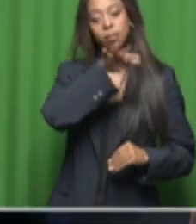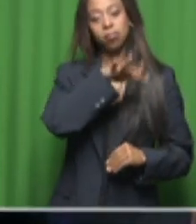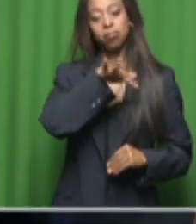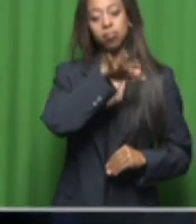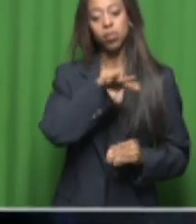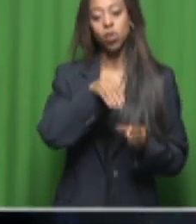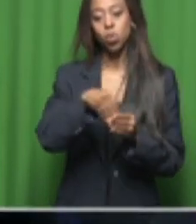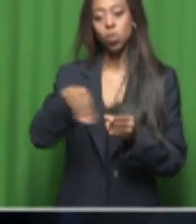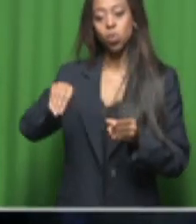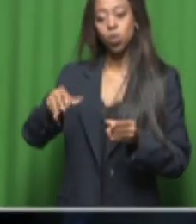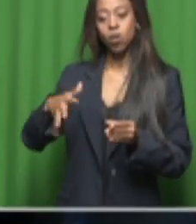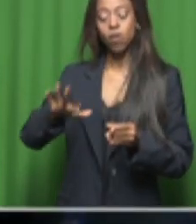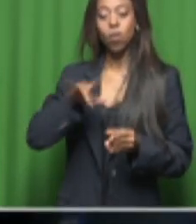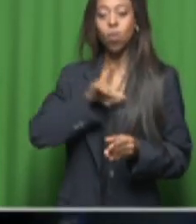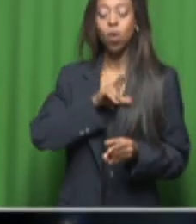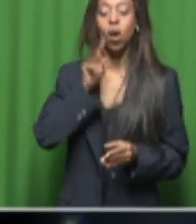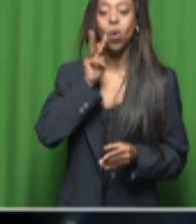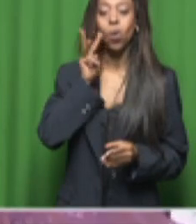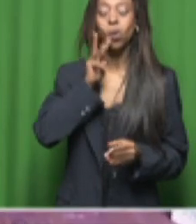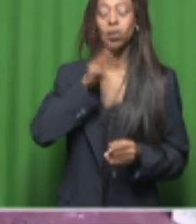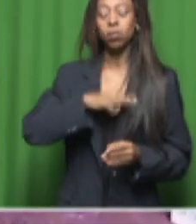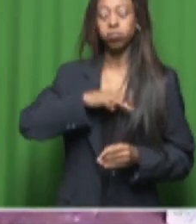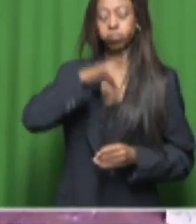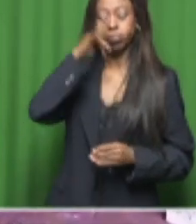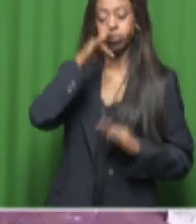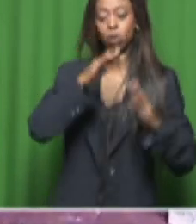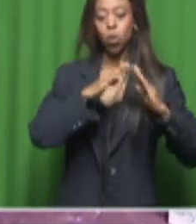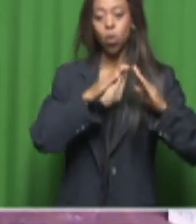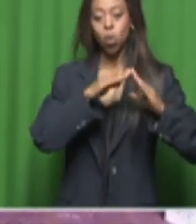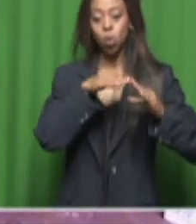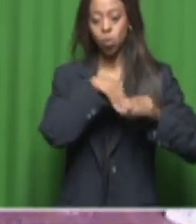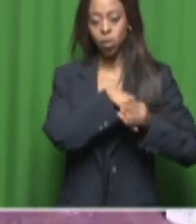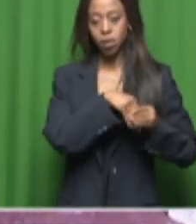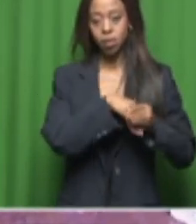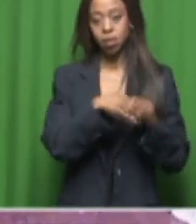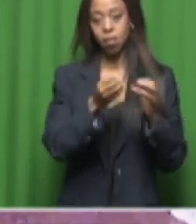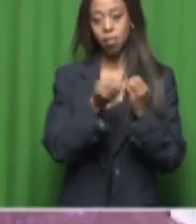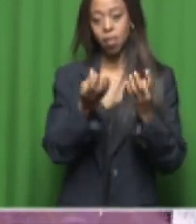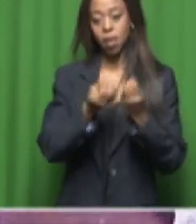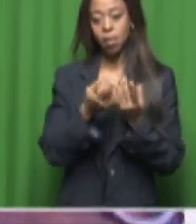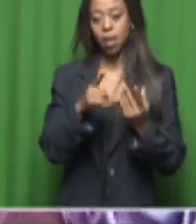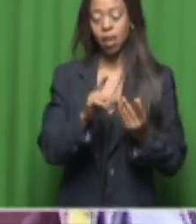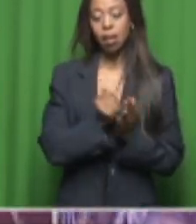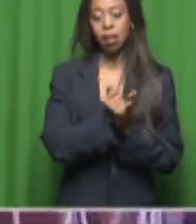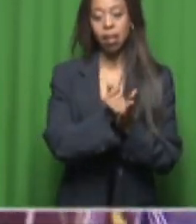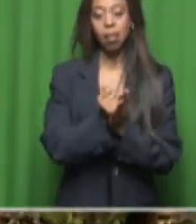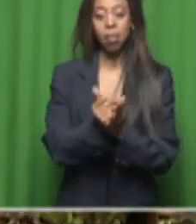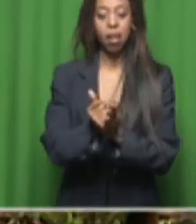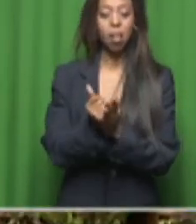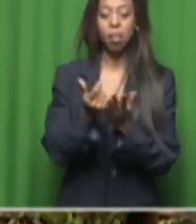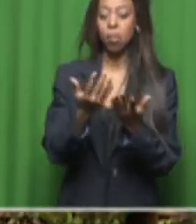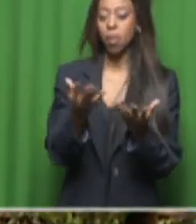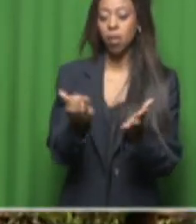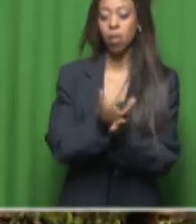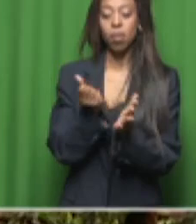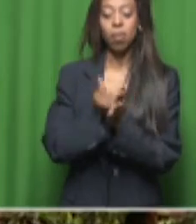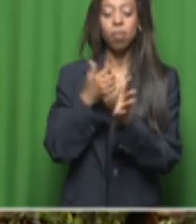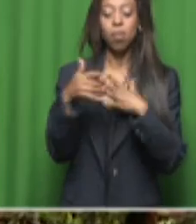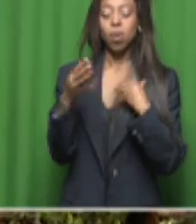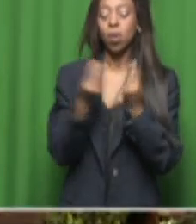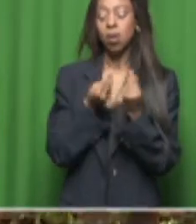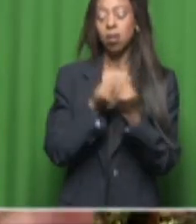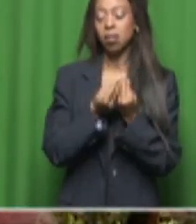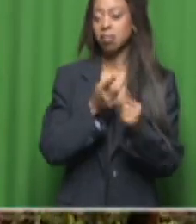were evacuated when water flooded their homes. Many homeowners had little time to rescue anything. Yes, we were at home